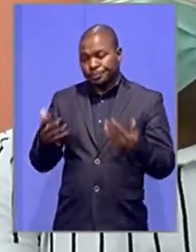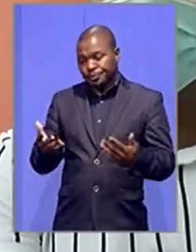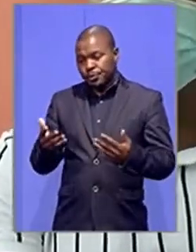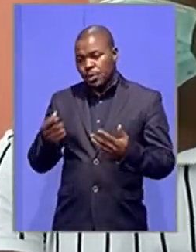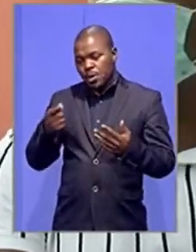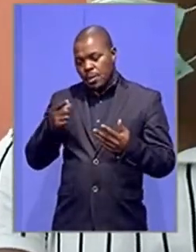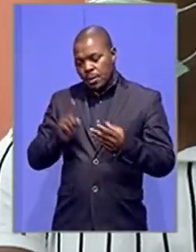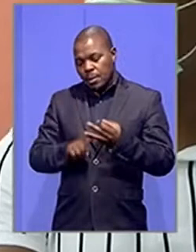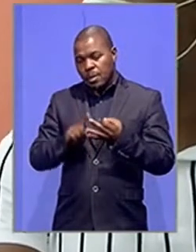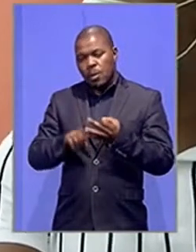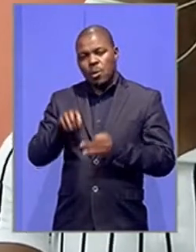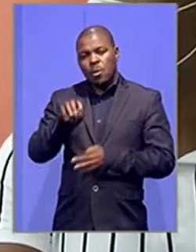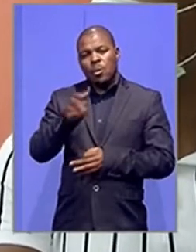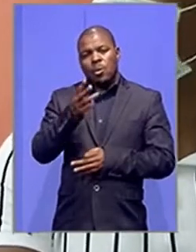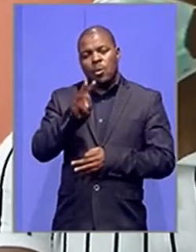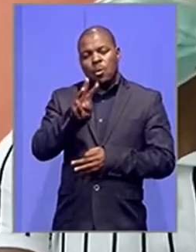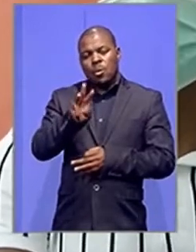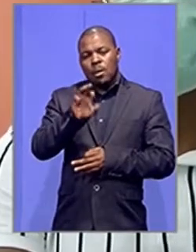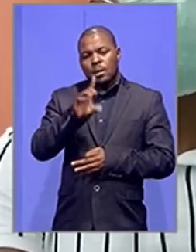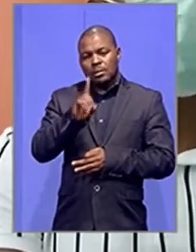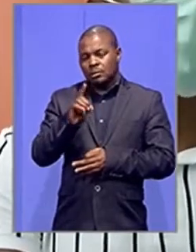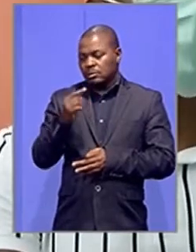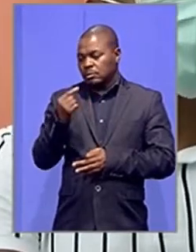We went to Ward